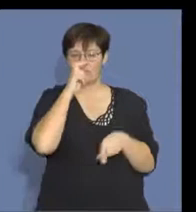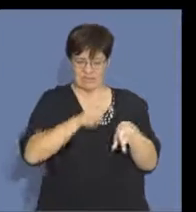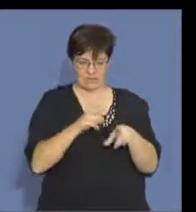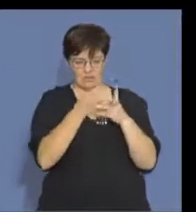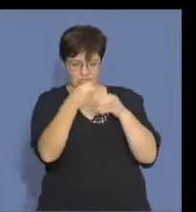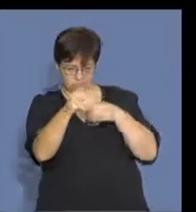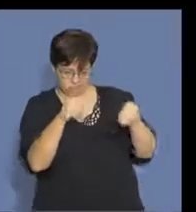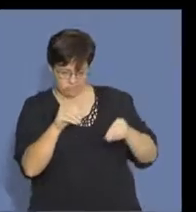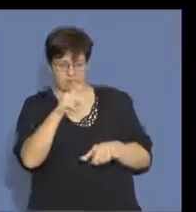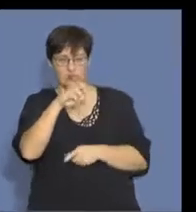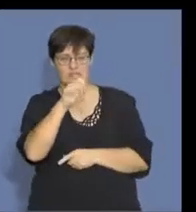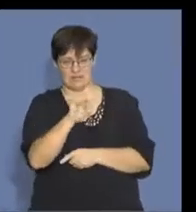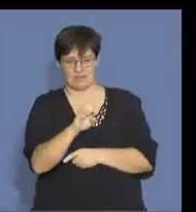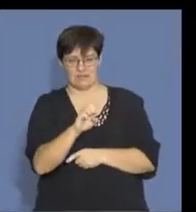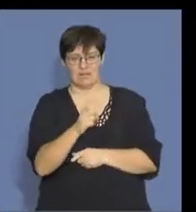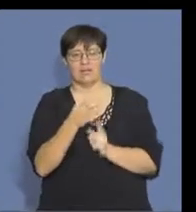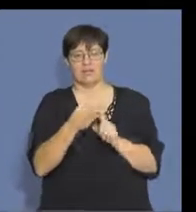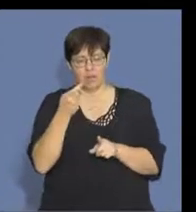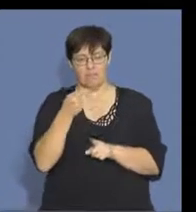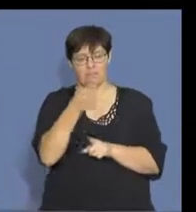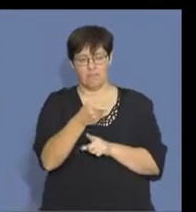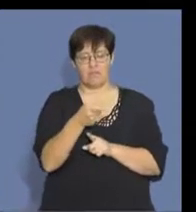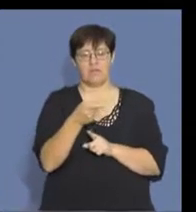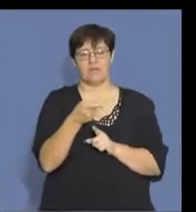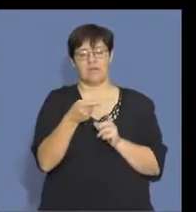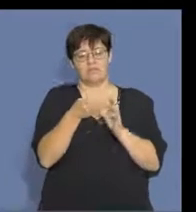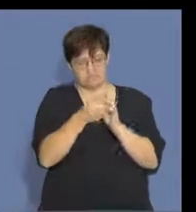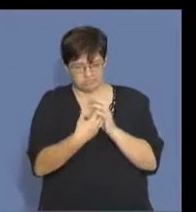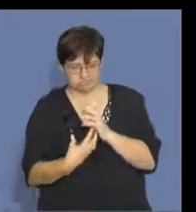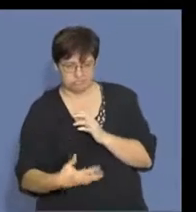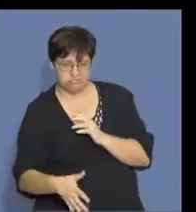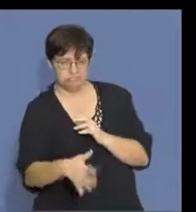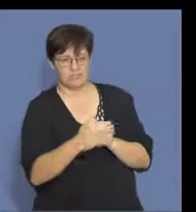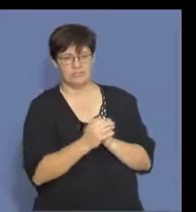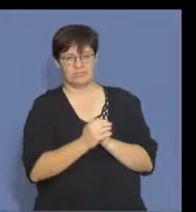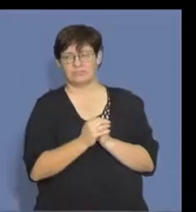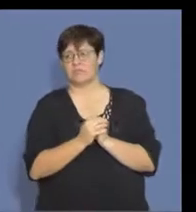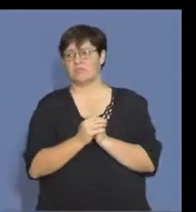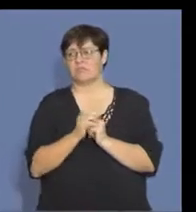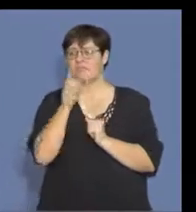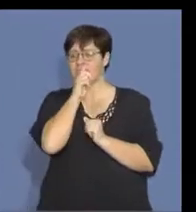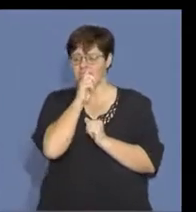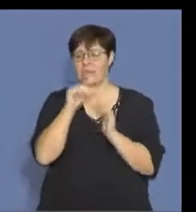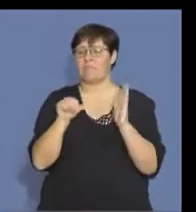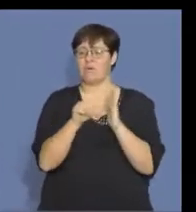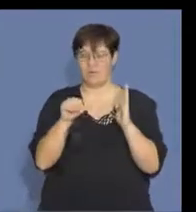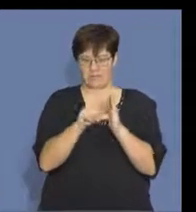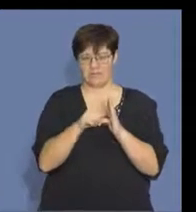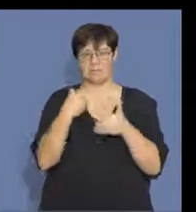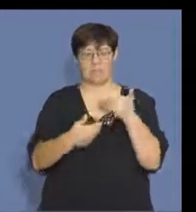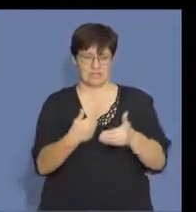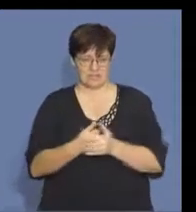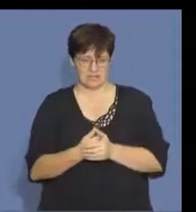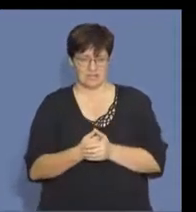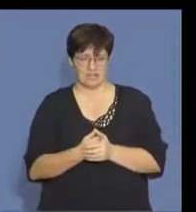the proteins and amino acids from dead plants and animals. Decomposition is a significant process